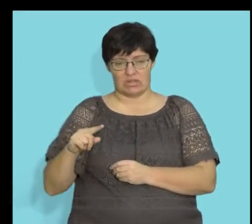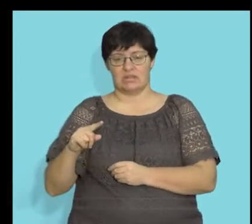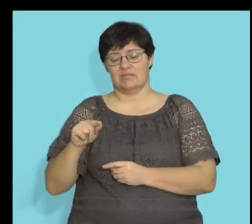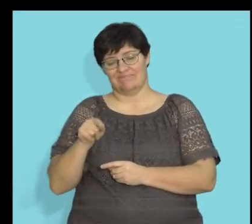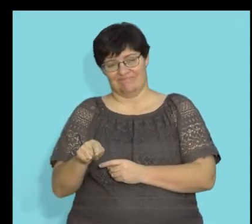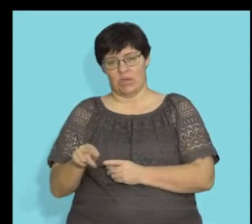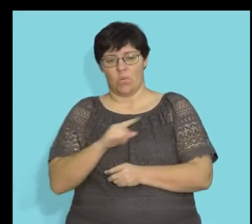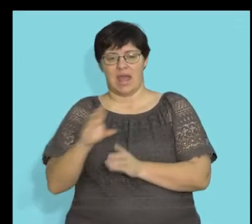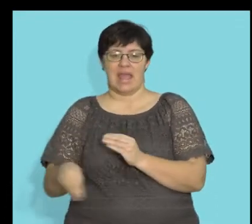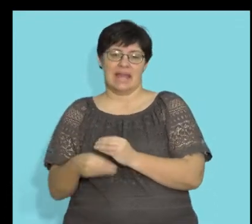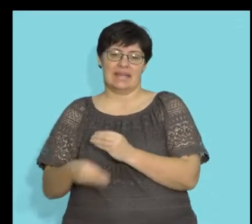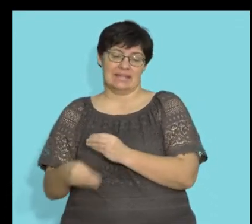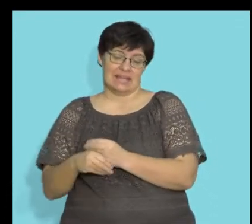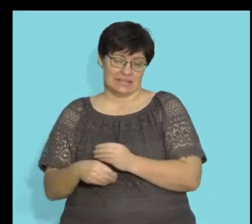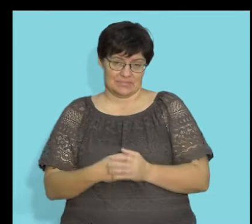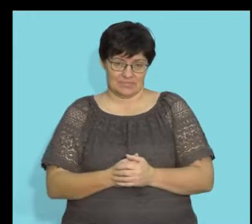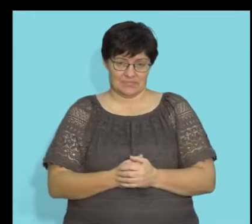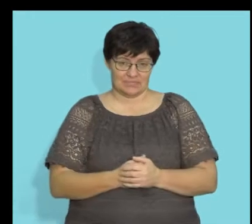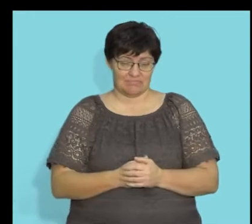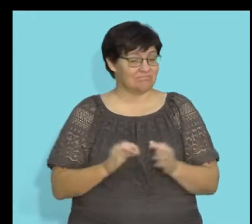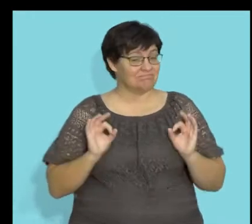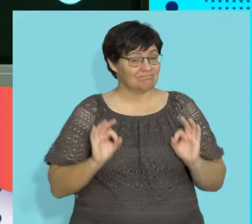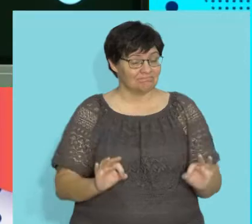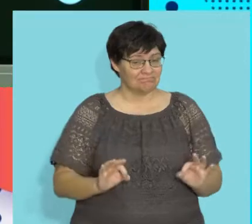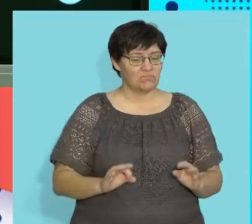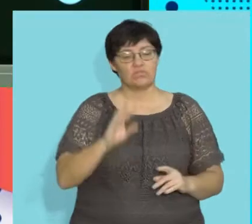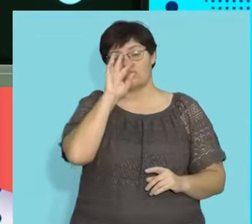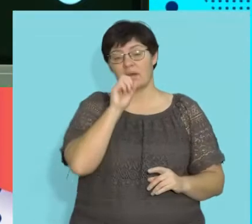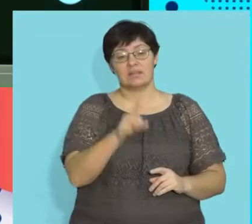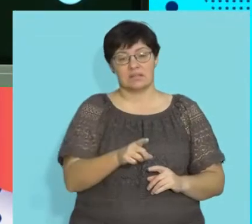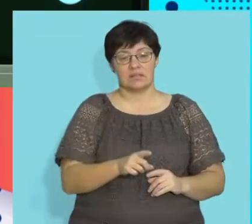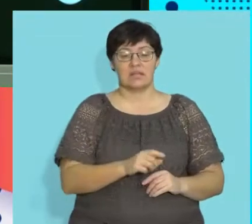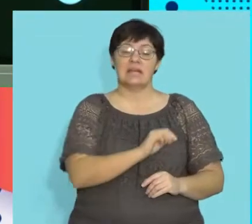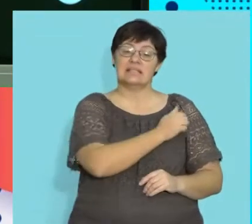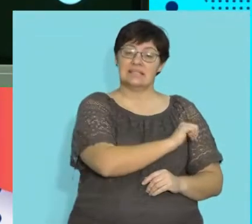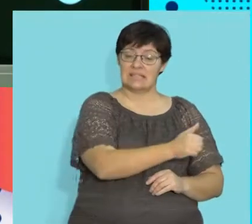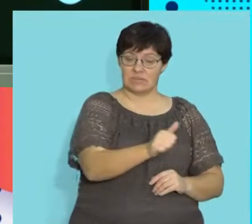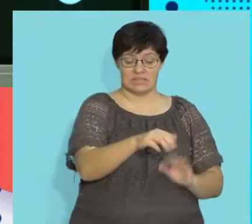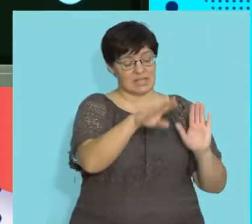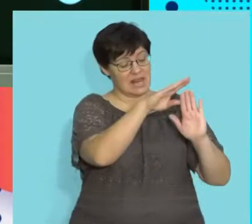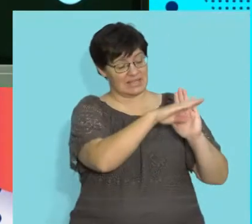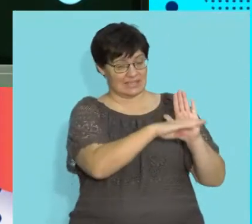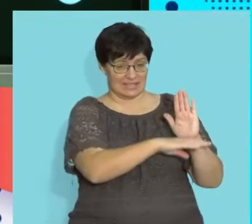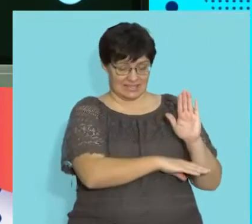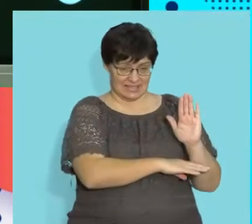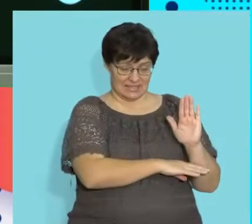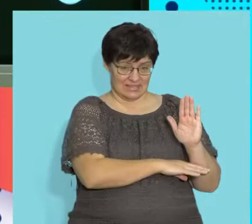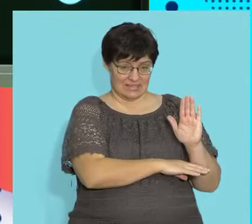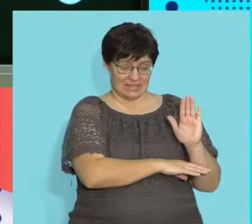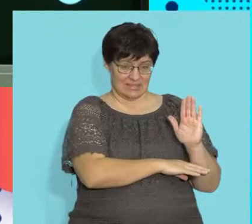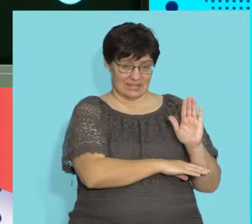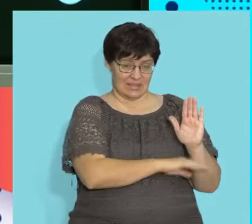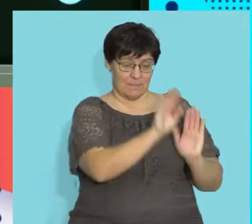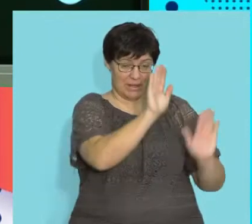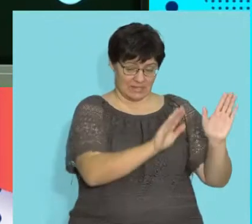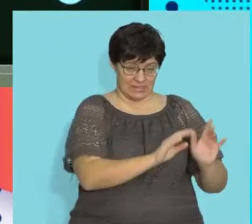series. Great, I hope that everyone's with me so far. So just a reminder, a sequence is a list of